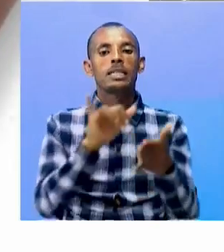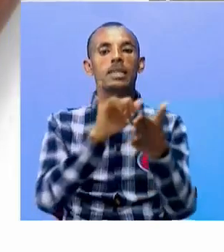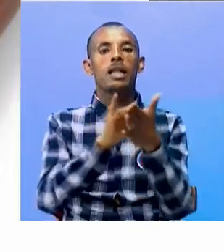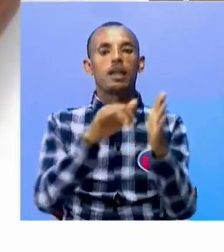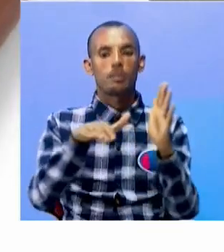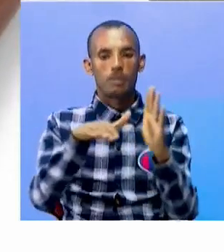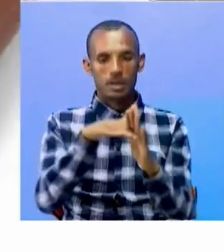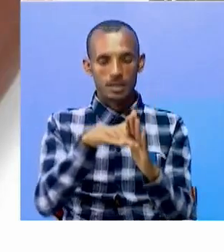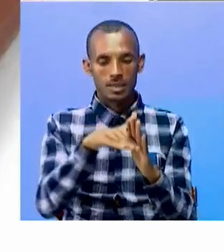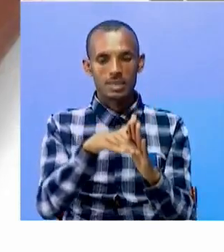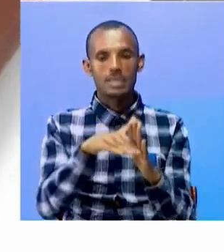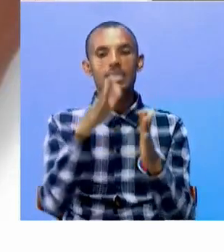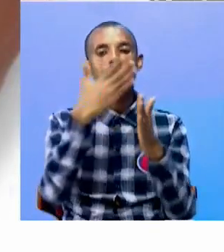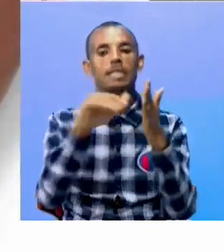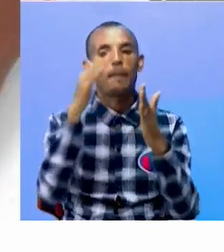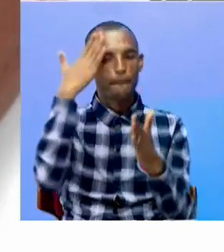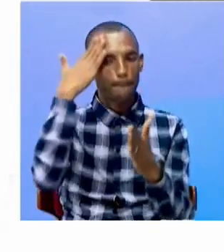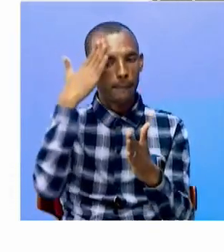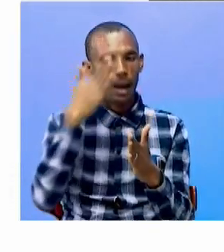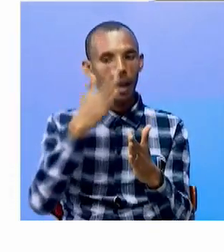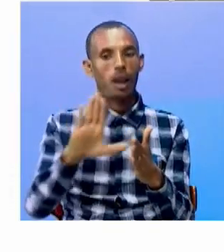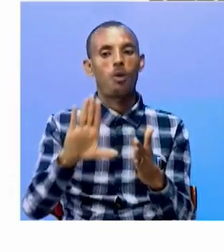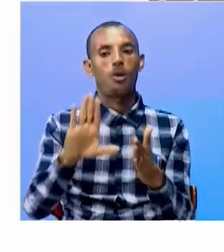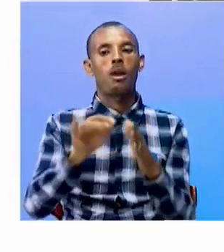some unknown value.